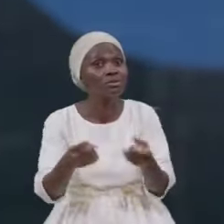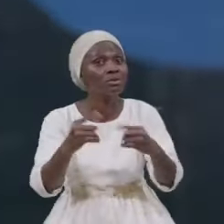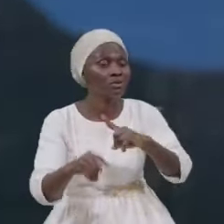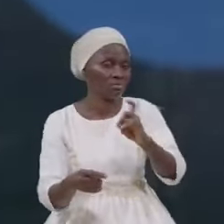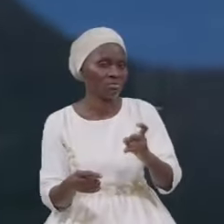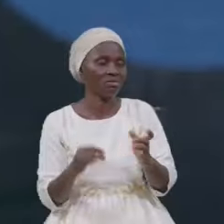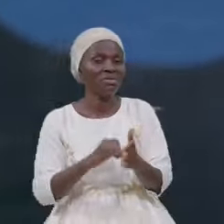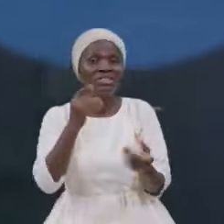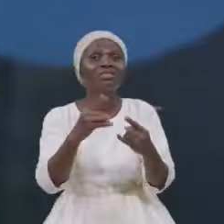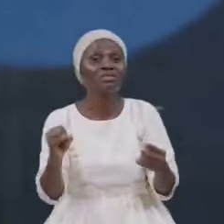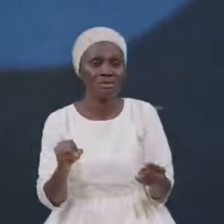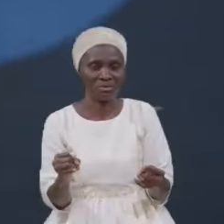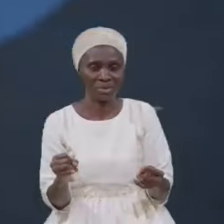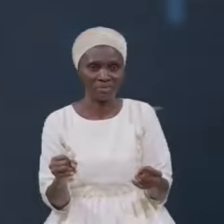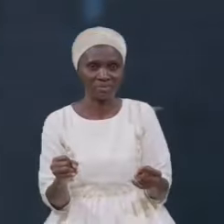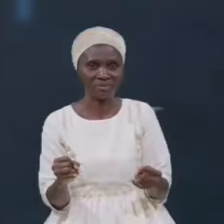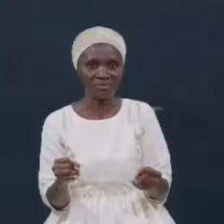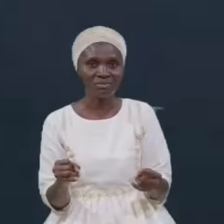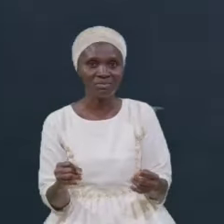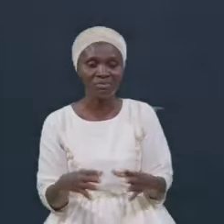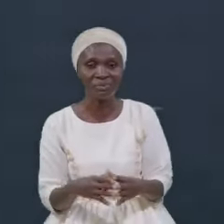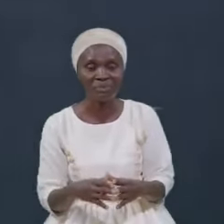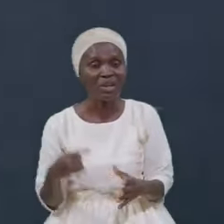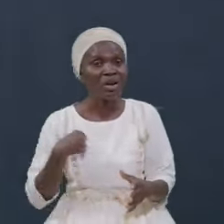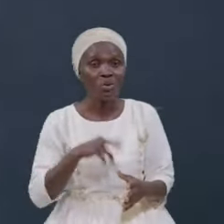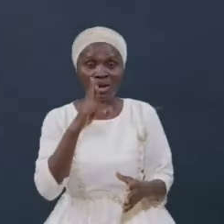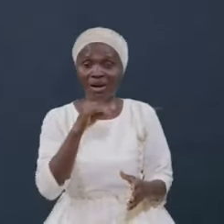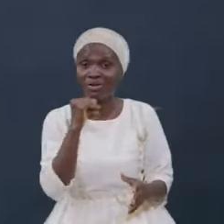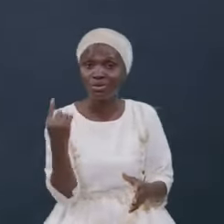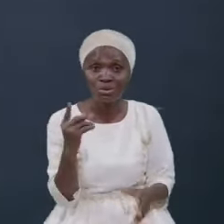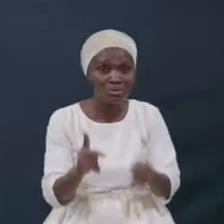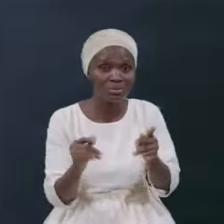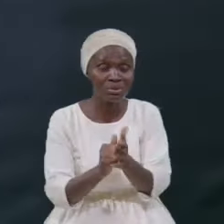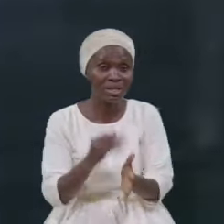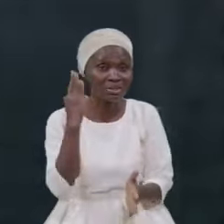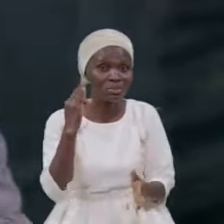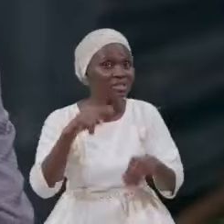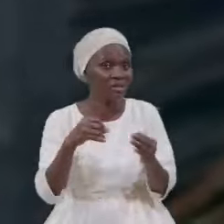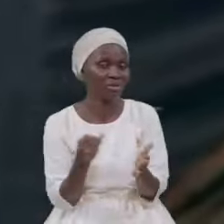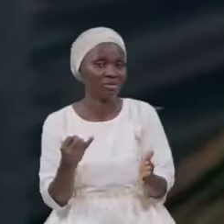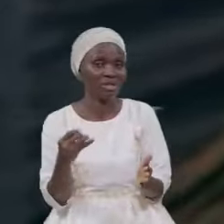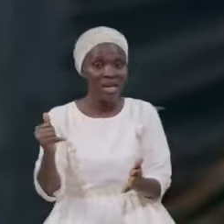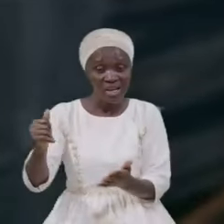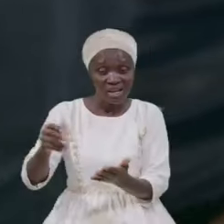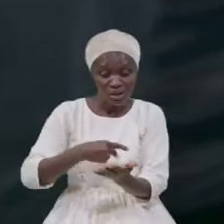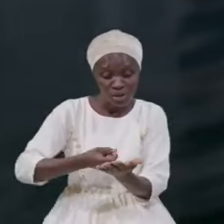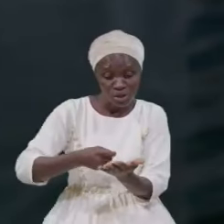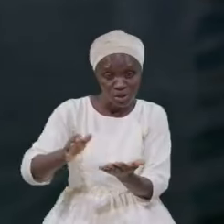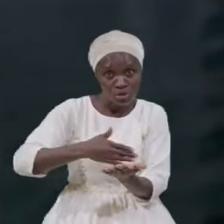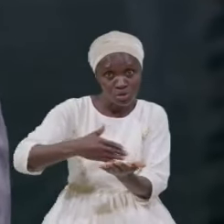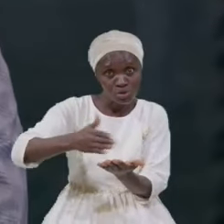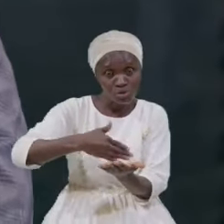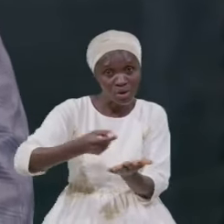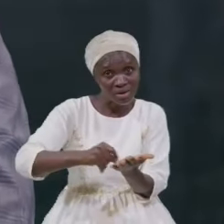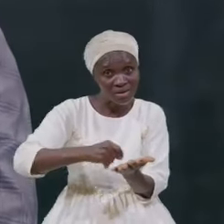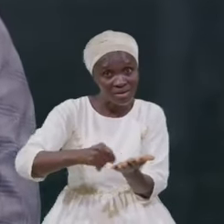The songwriter is speaking about it, saying, are you ready? Are you ready? Are you ready